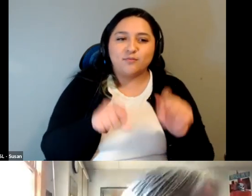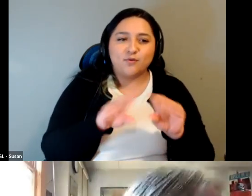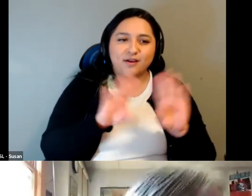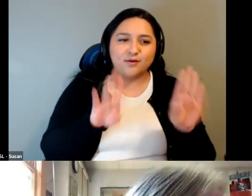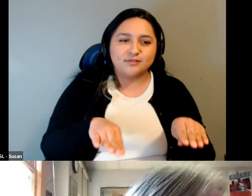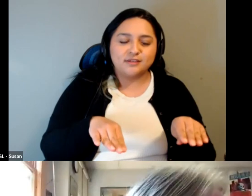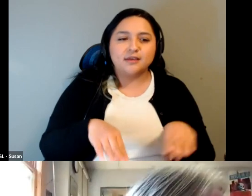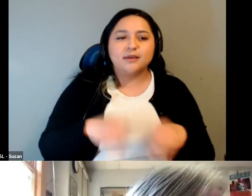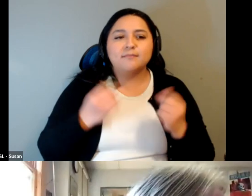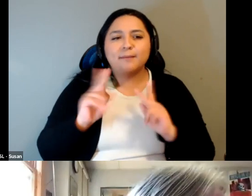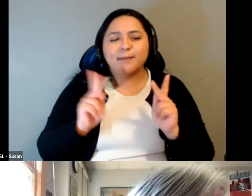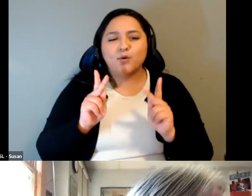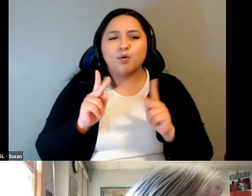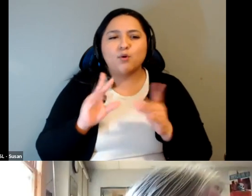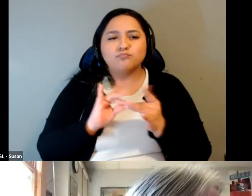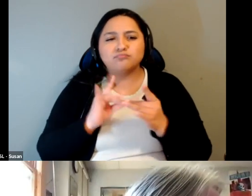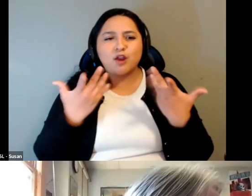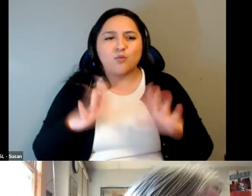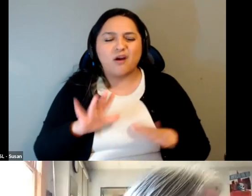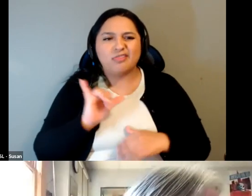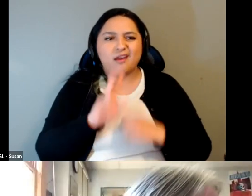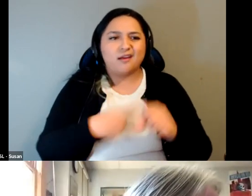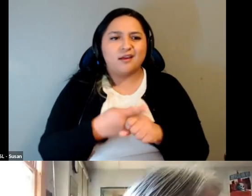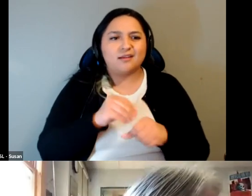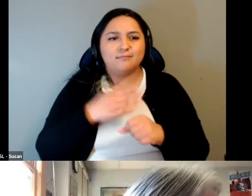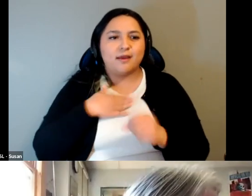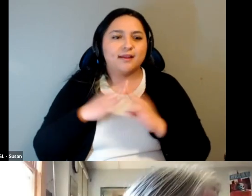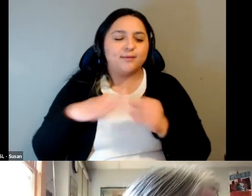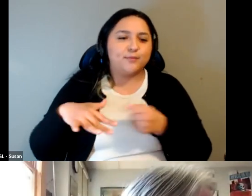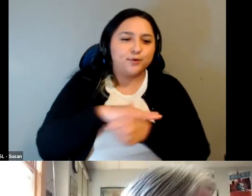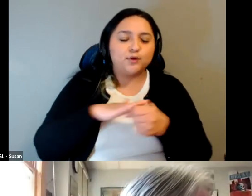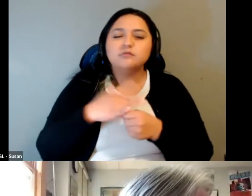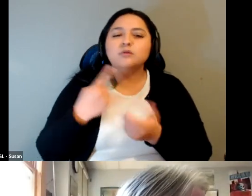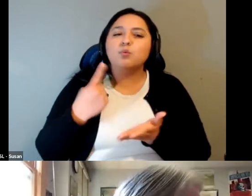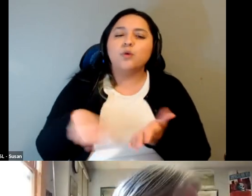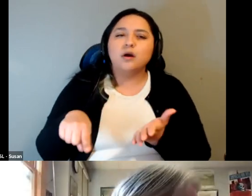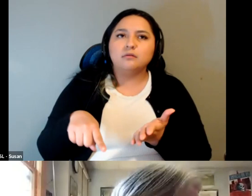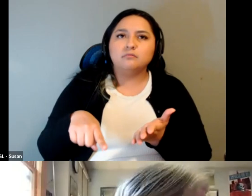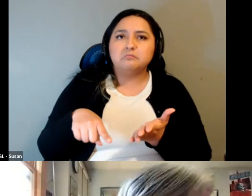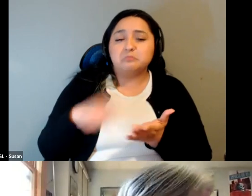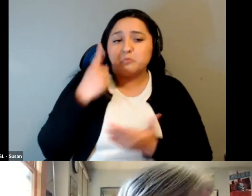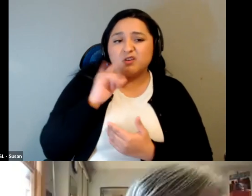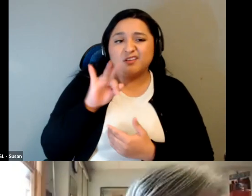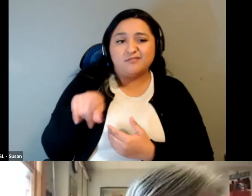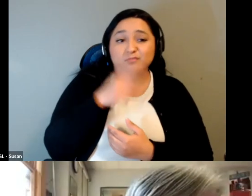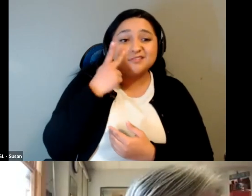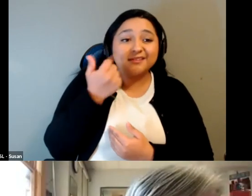are saying, I don't want this in my neighborhood. So I'm wondering what sort of strategies you've seen to combat NIMBYism.